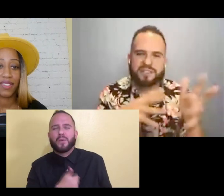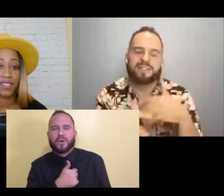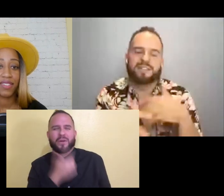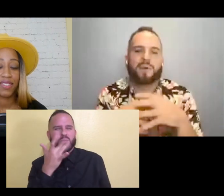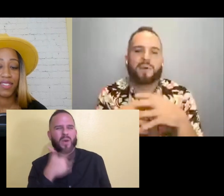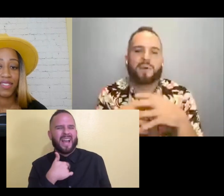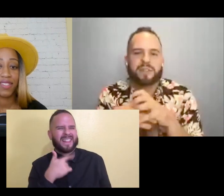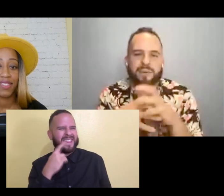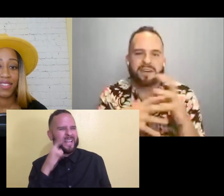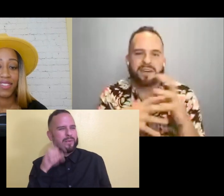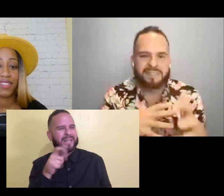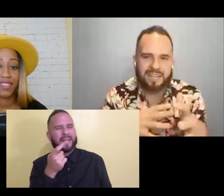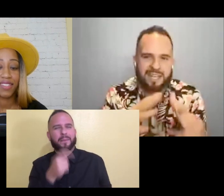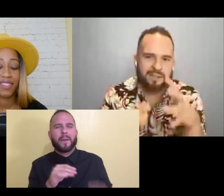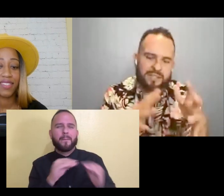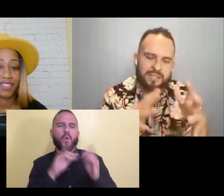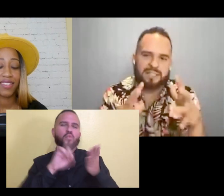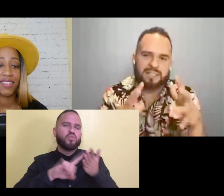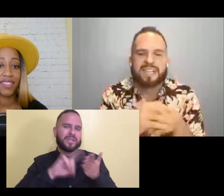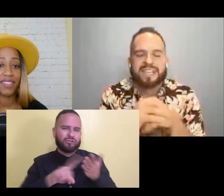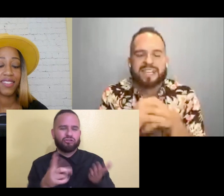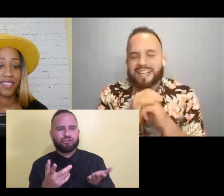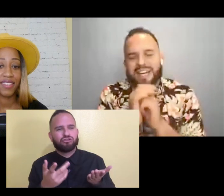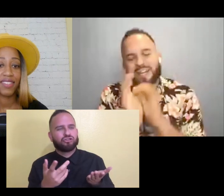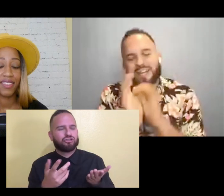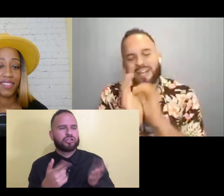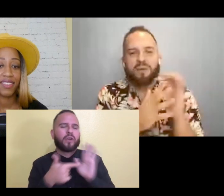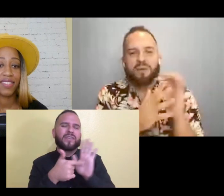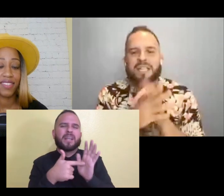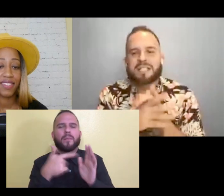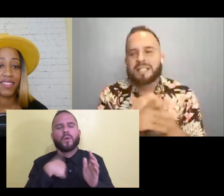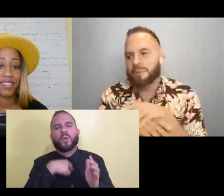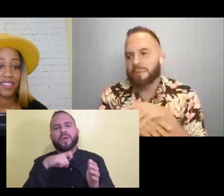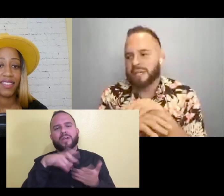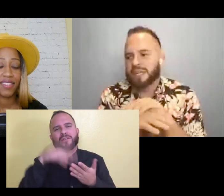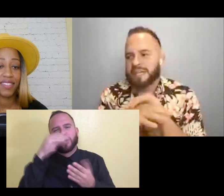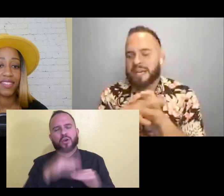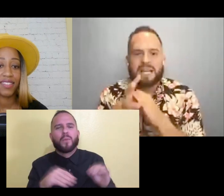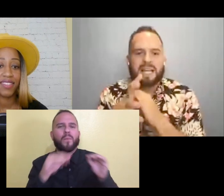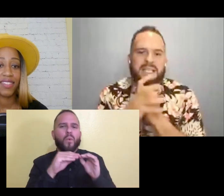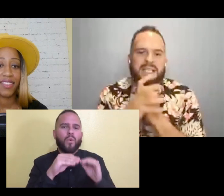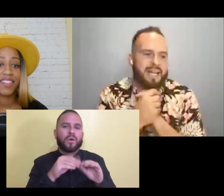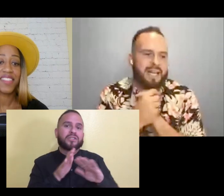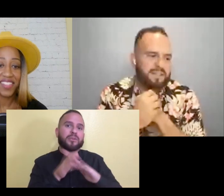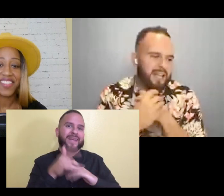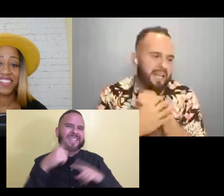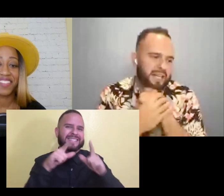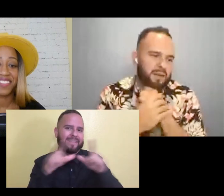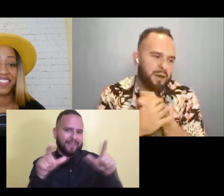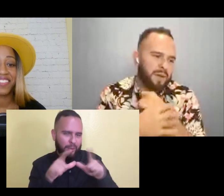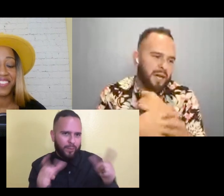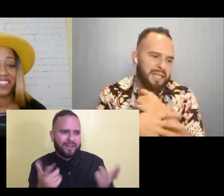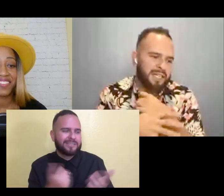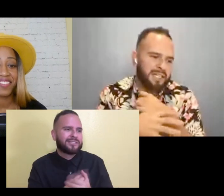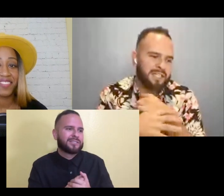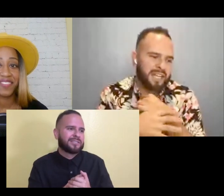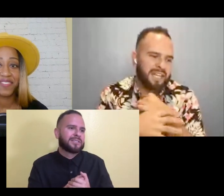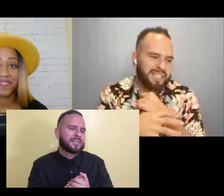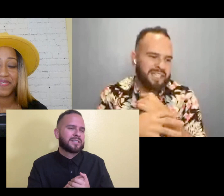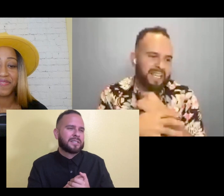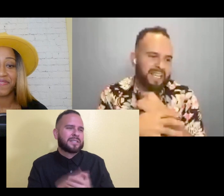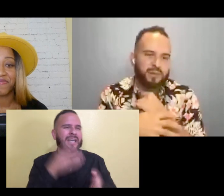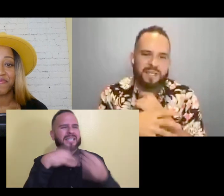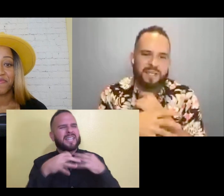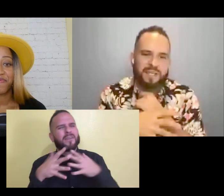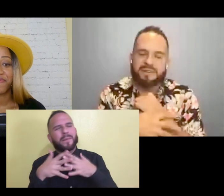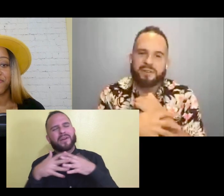instead of showing up with American Sign Language. And anyways, I won't get into that, but yeah, like I said, I just feel like Guatemala